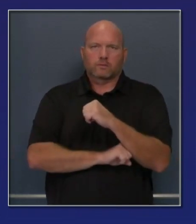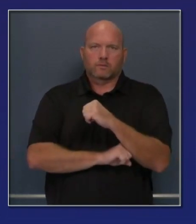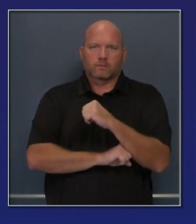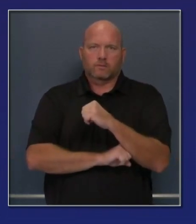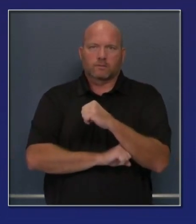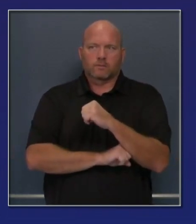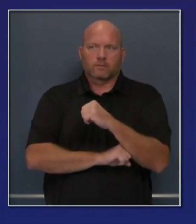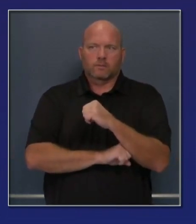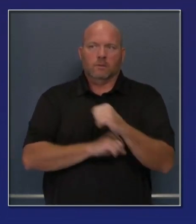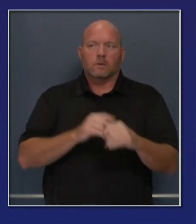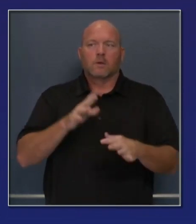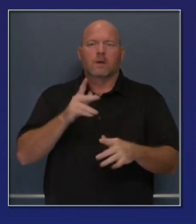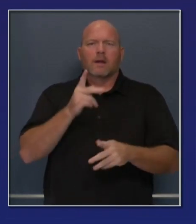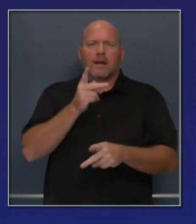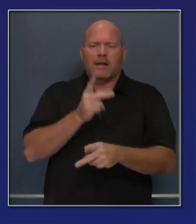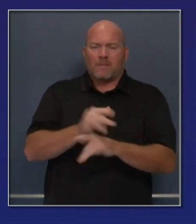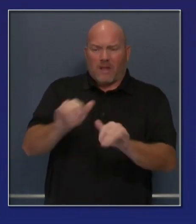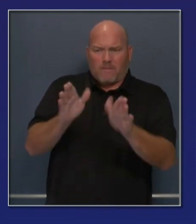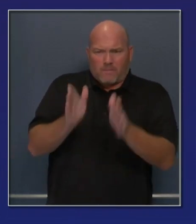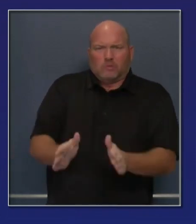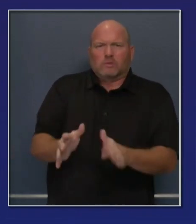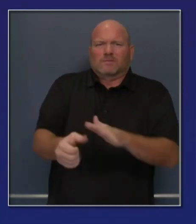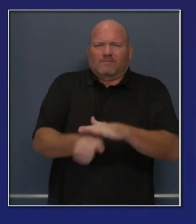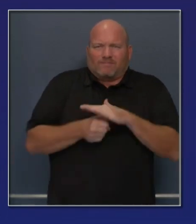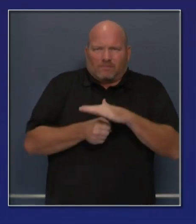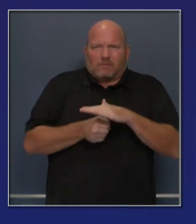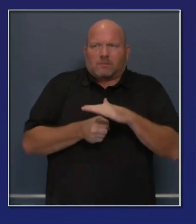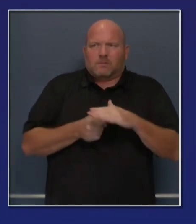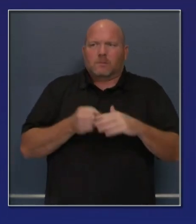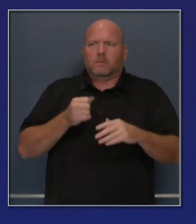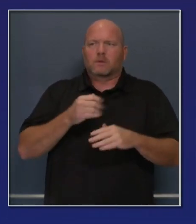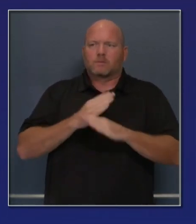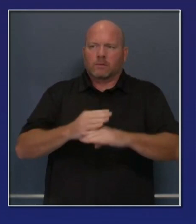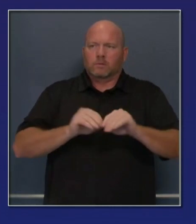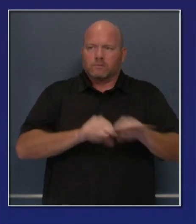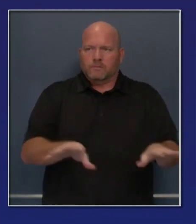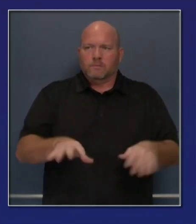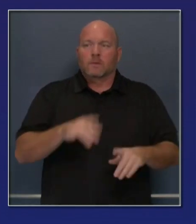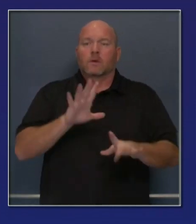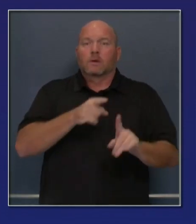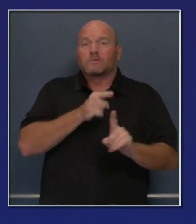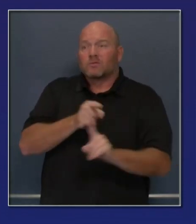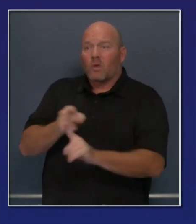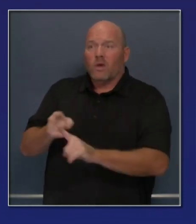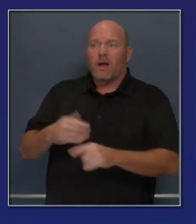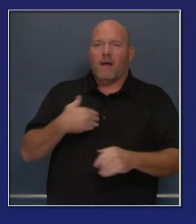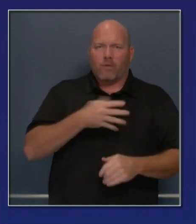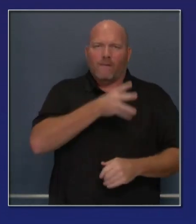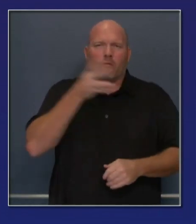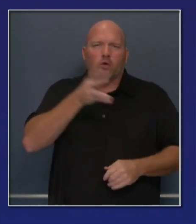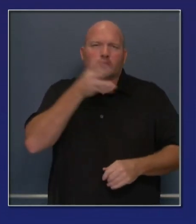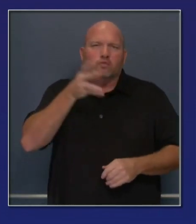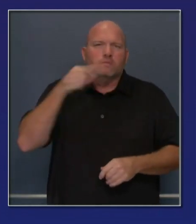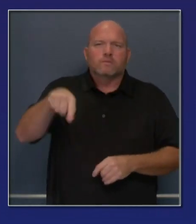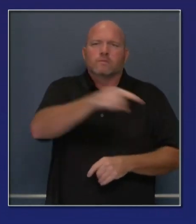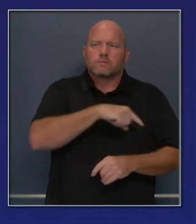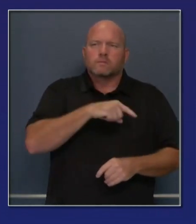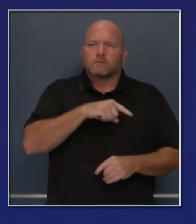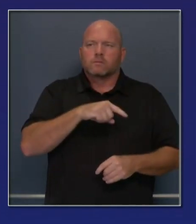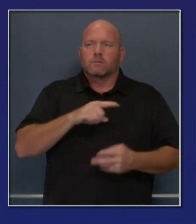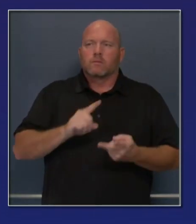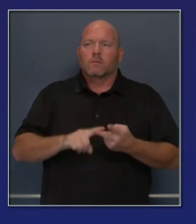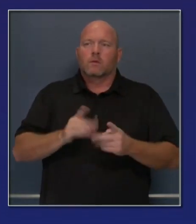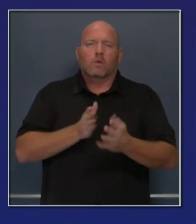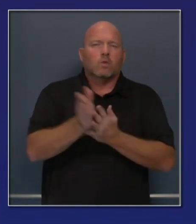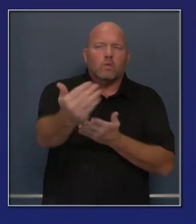of isolating and quarantine individuals. We've also targeted very specifically our farm workers and our agricultural workers all up and down the